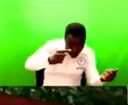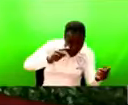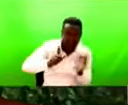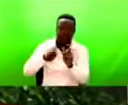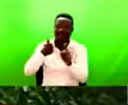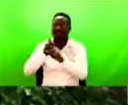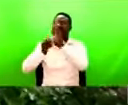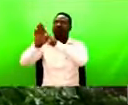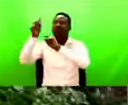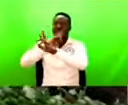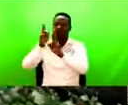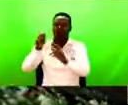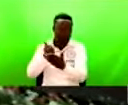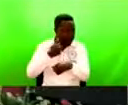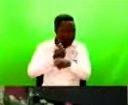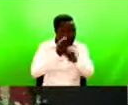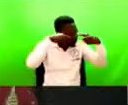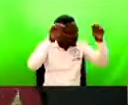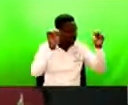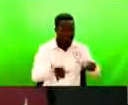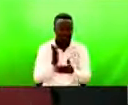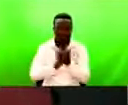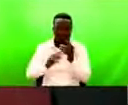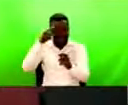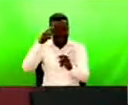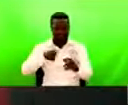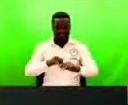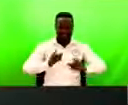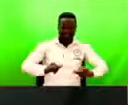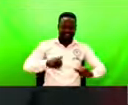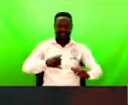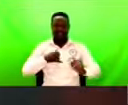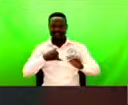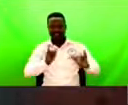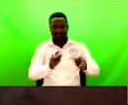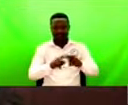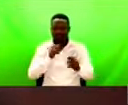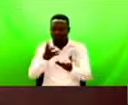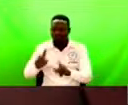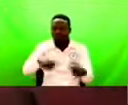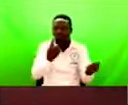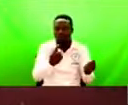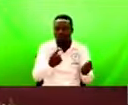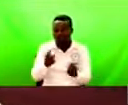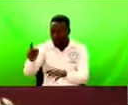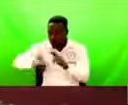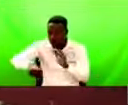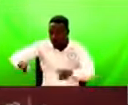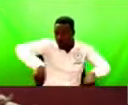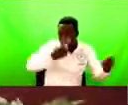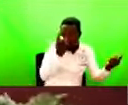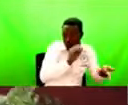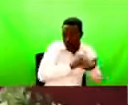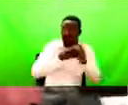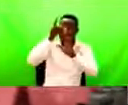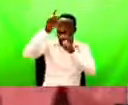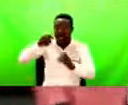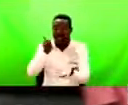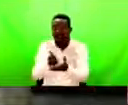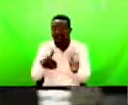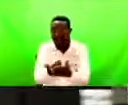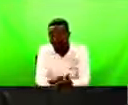of settlement. People are thinking of settlement, but they are not thinking of setting out. If you don't set out, he can't settle